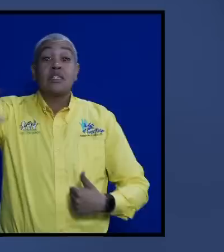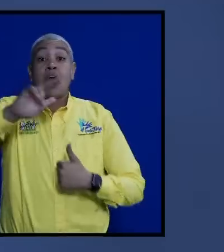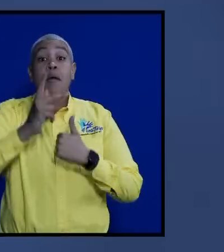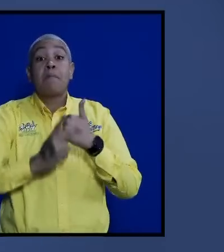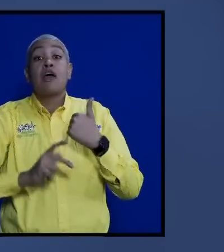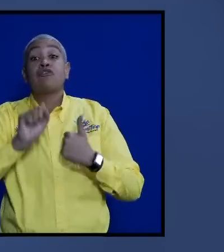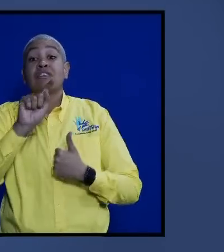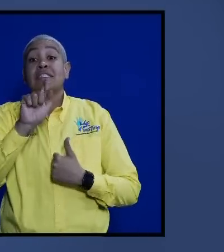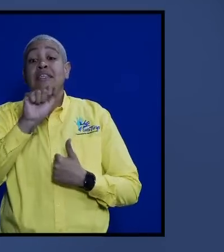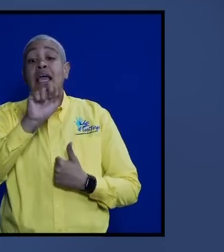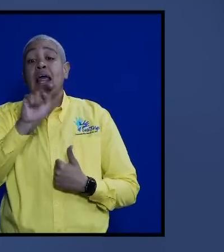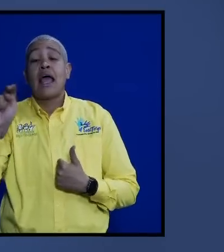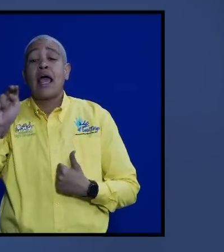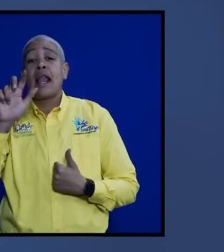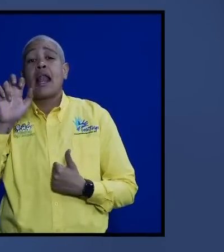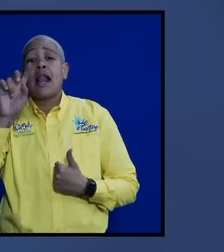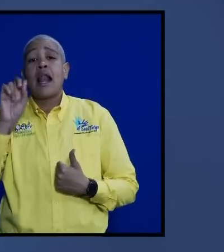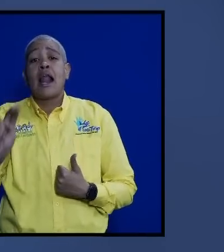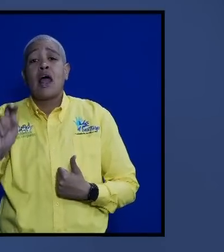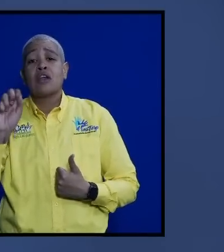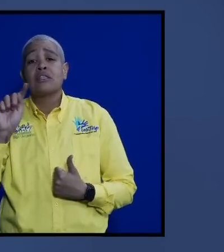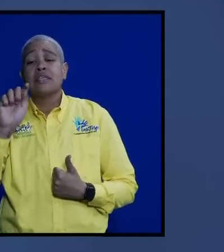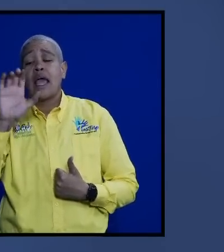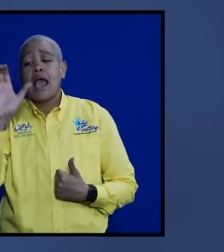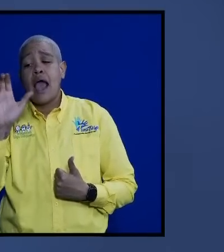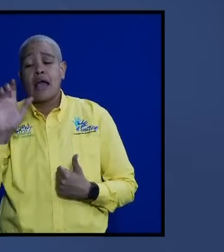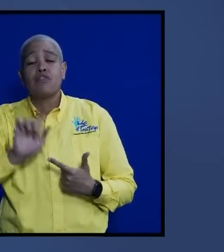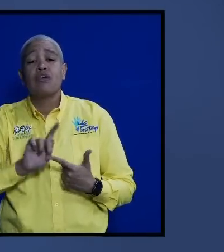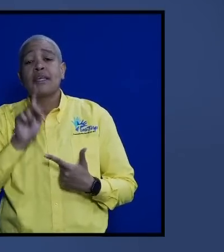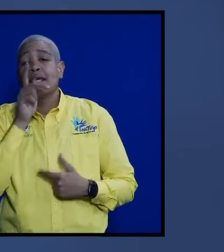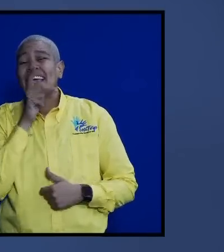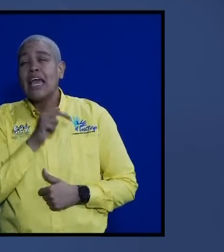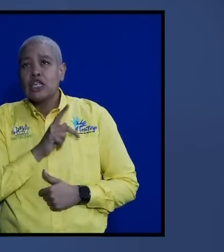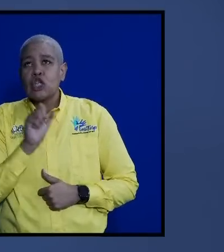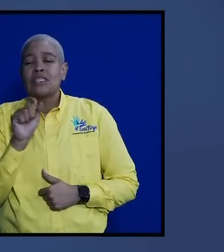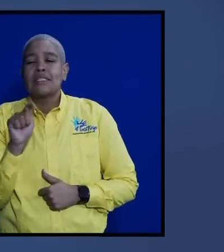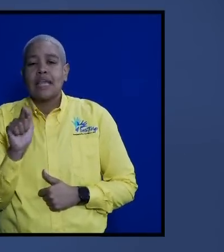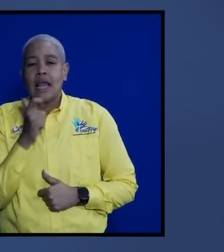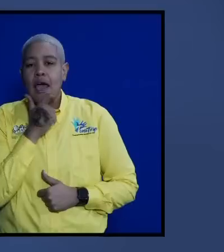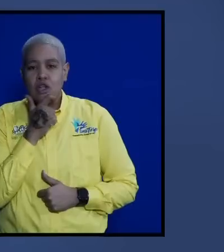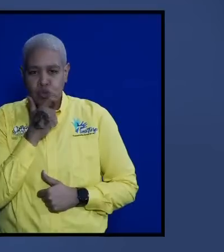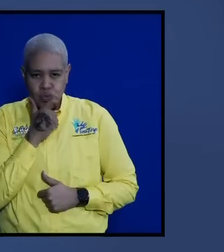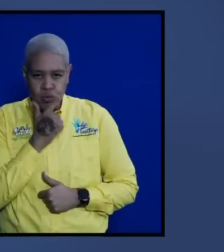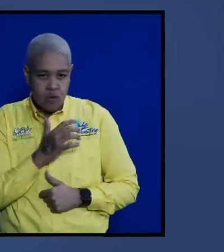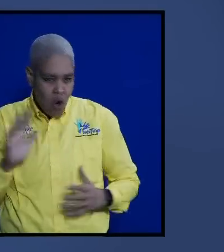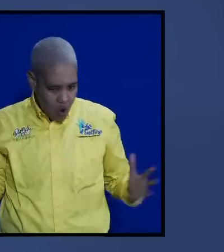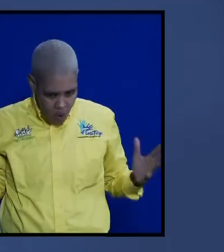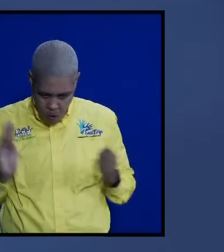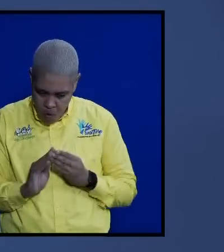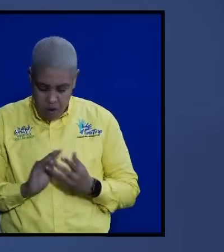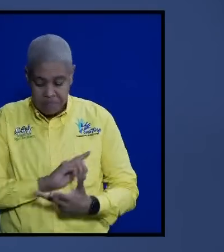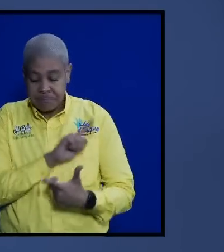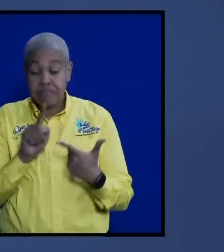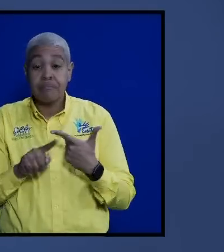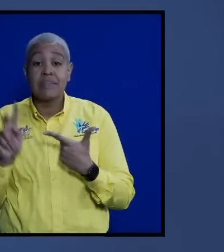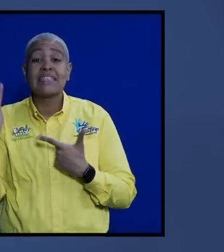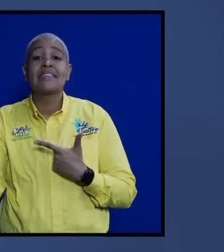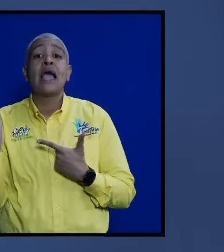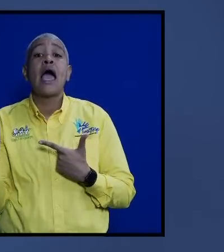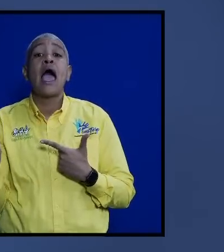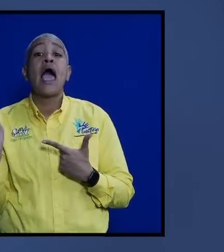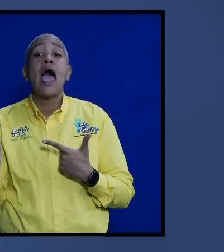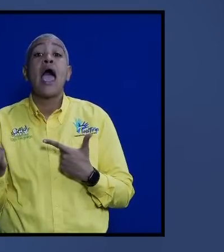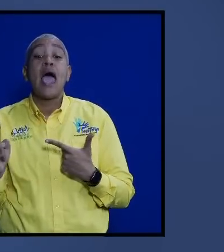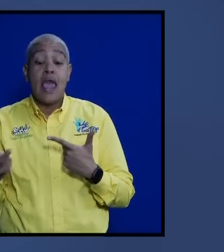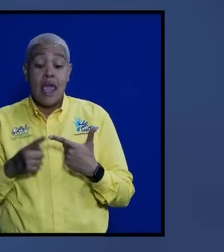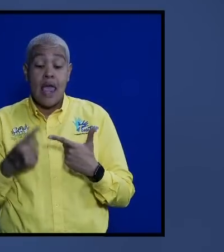St. Anne, Clarendon, St. Catherine, Kingston, and St. Andrew. And the second, this